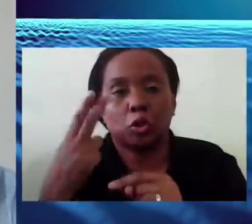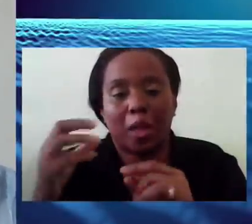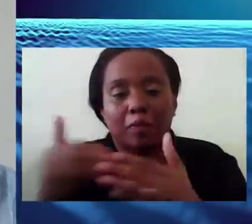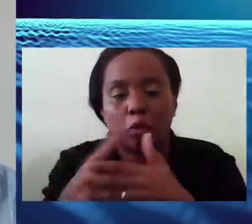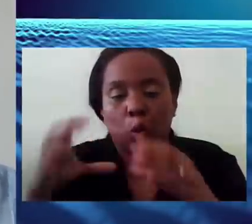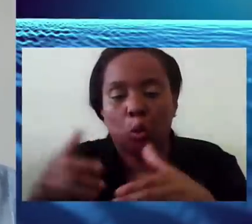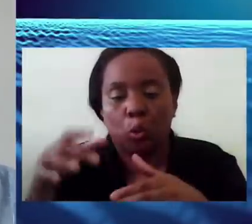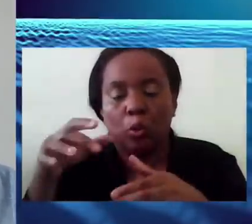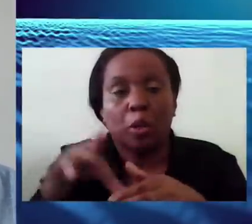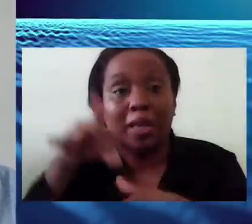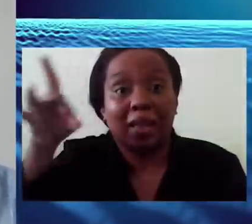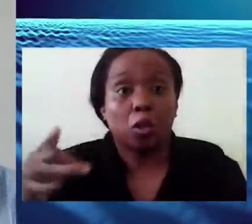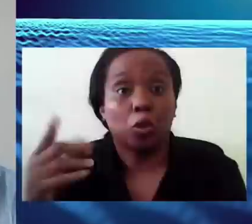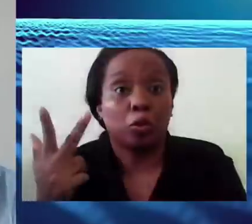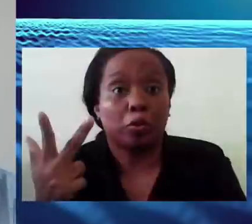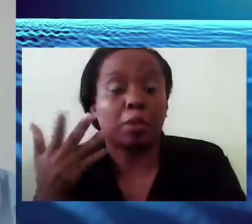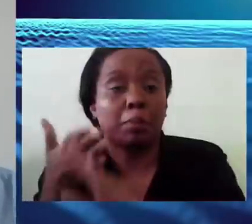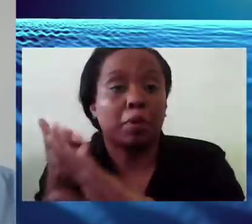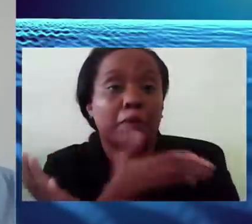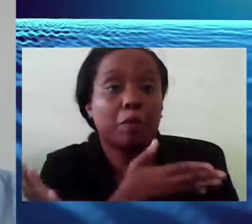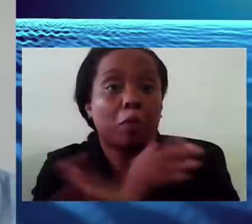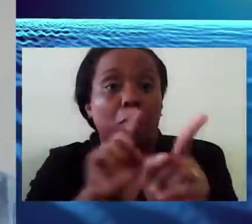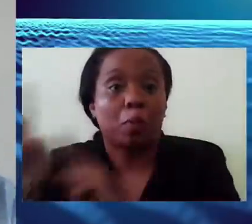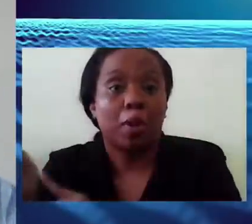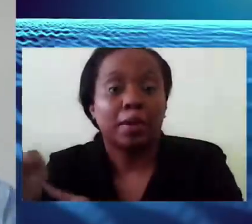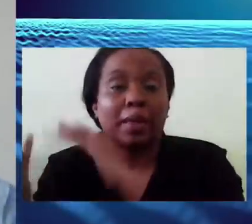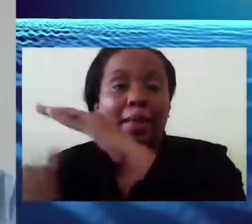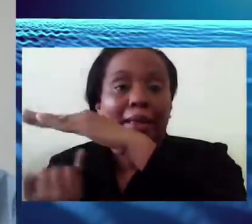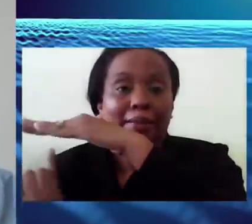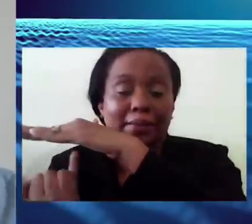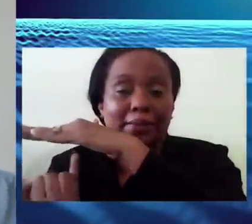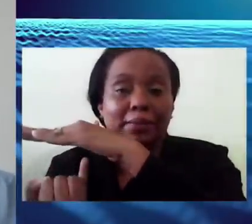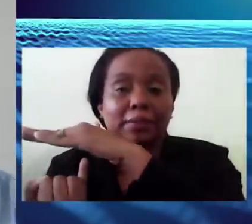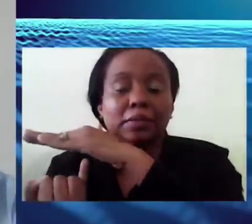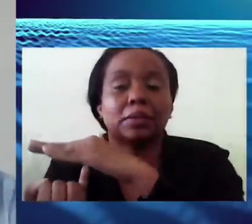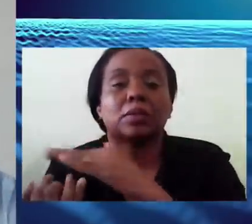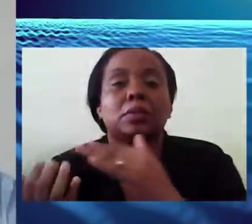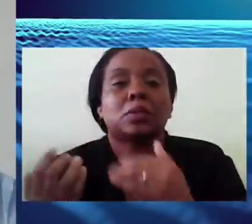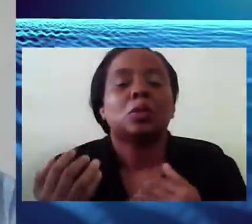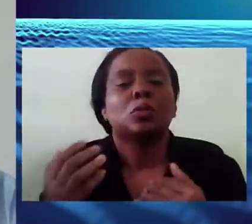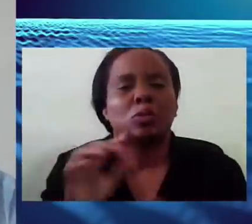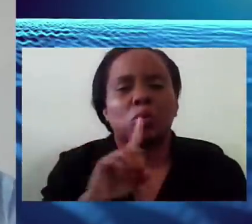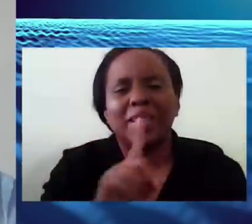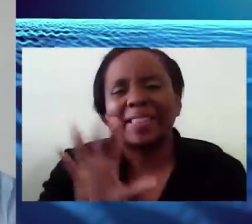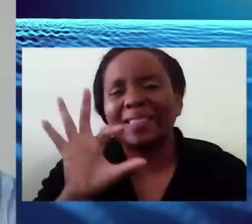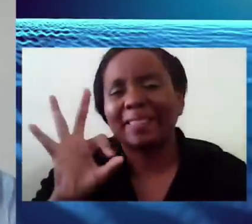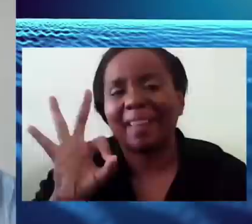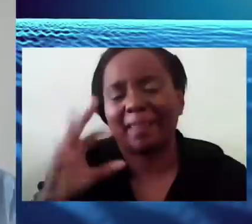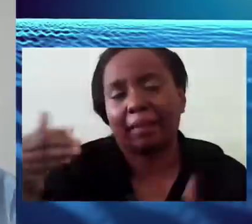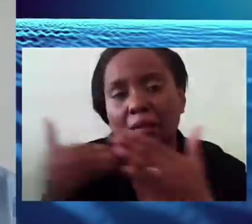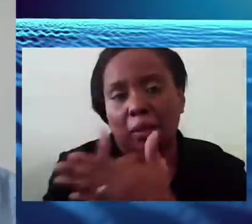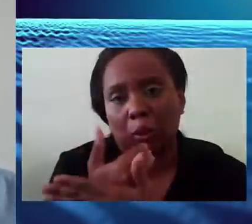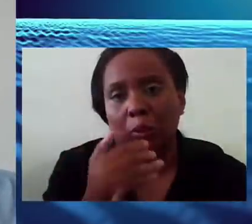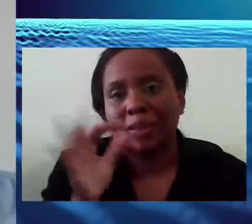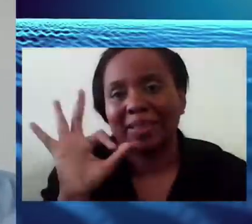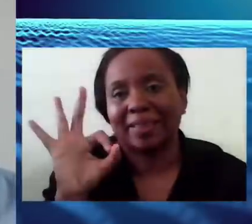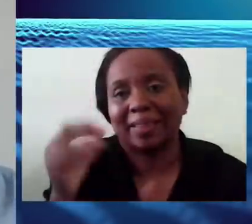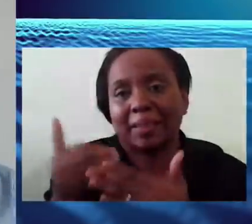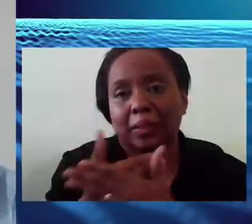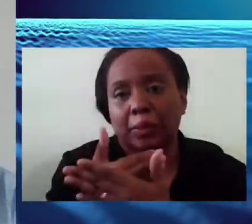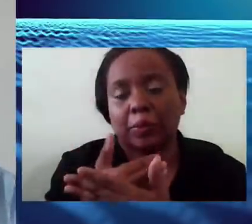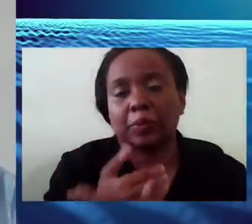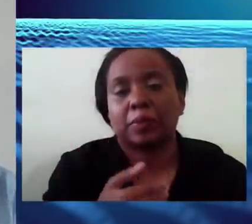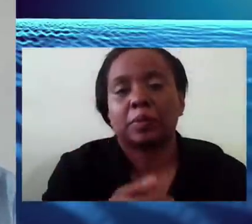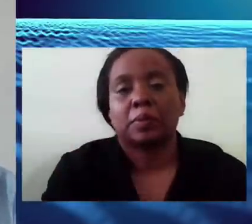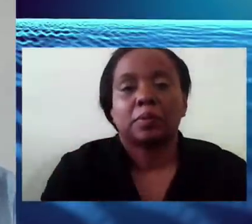previously. So we had 9 fresh ones, as we would say today. Regrettably,